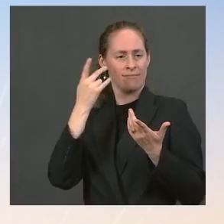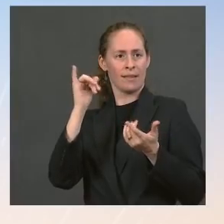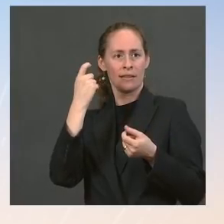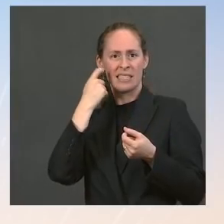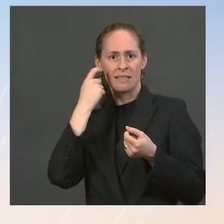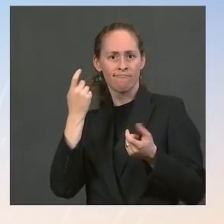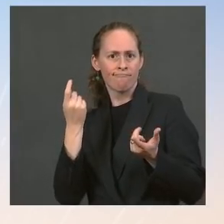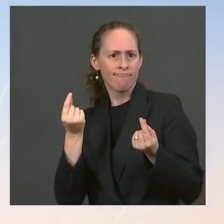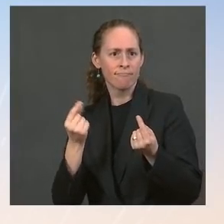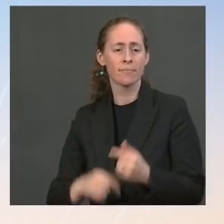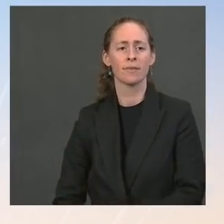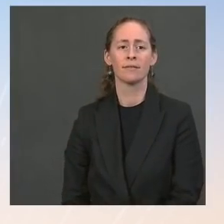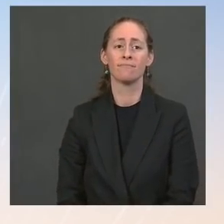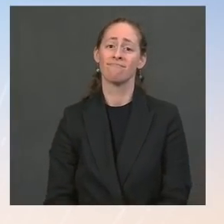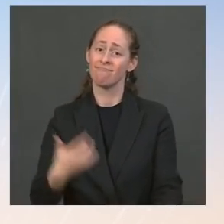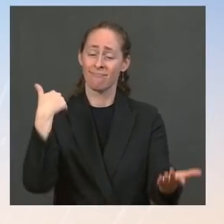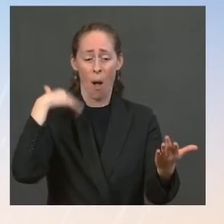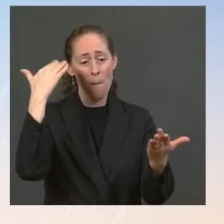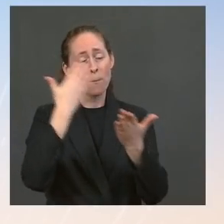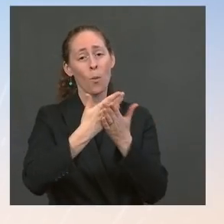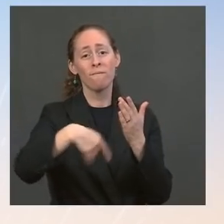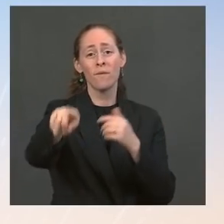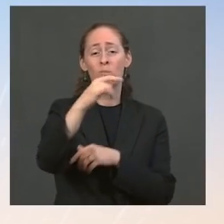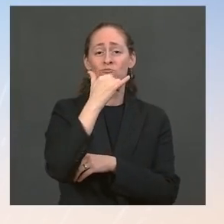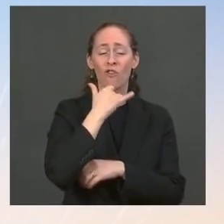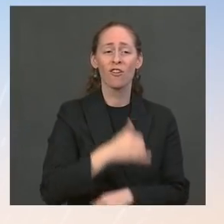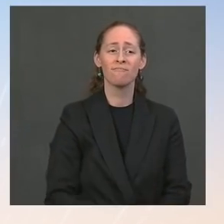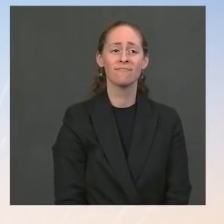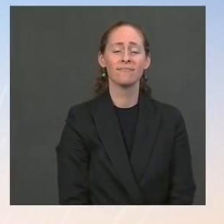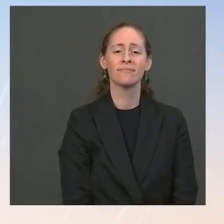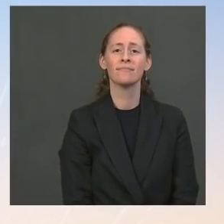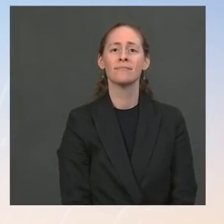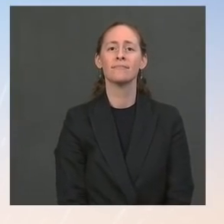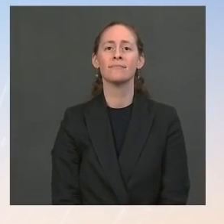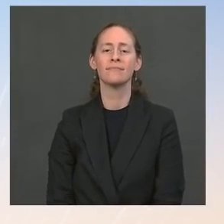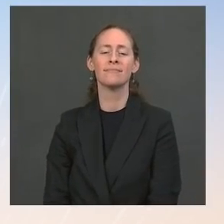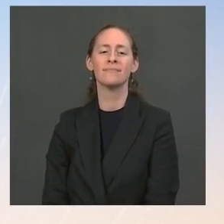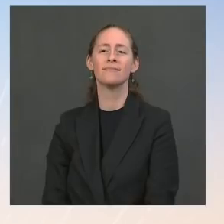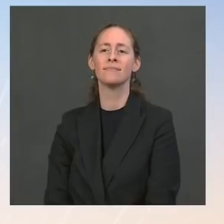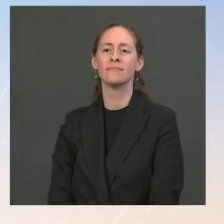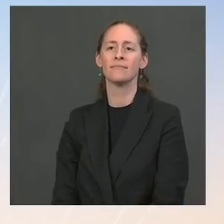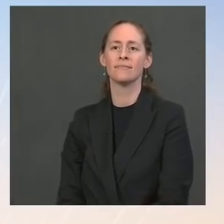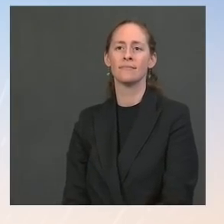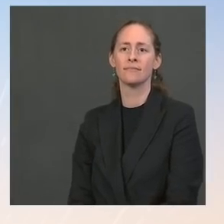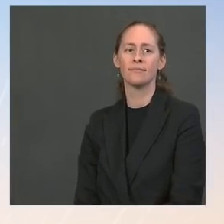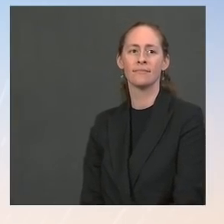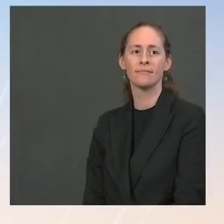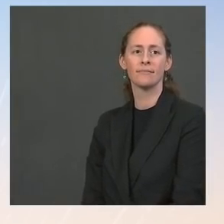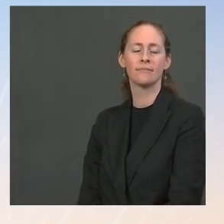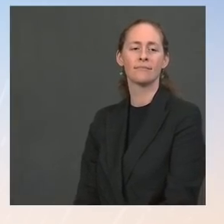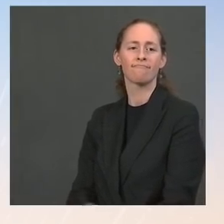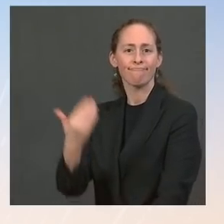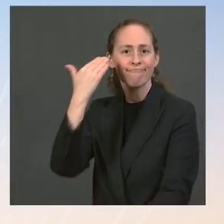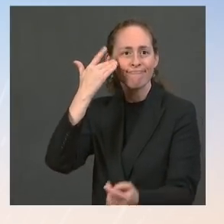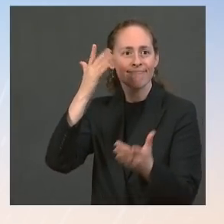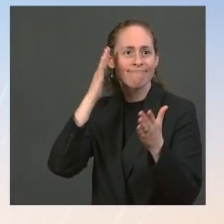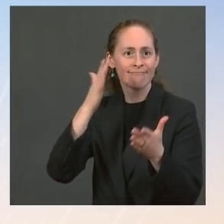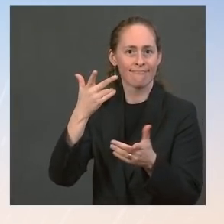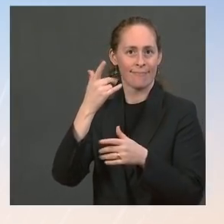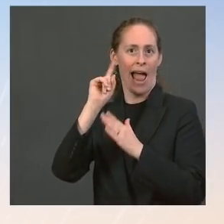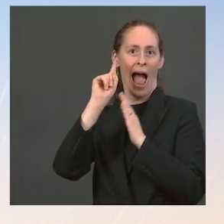hope we can prove them wrong. Go ahead, Karen. Thanks, Jen. I know hour by hour is kind of the phrase of the